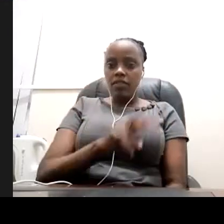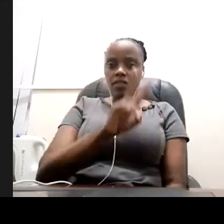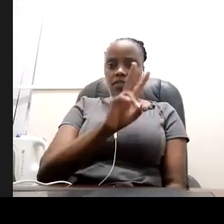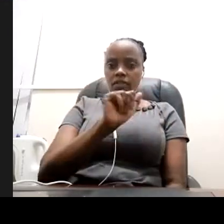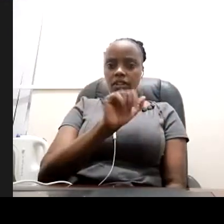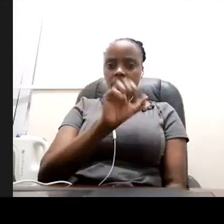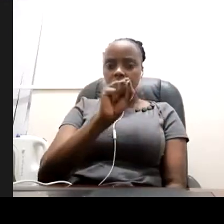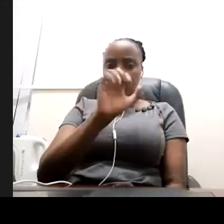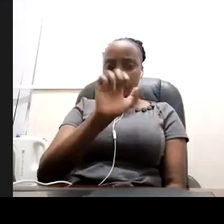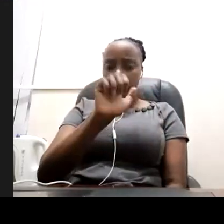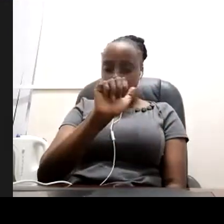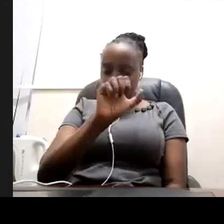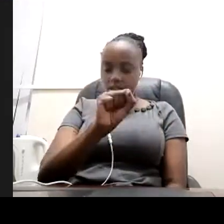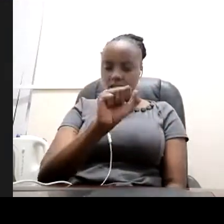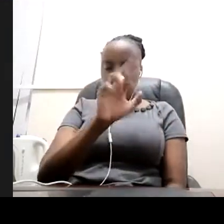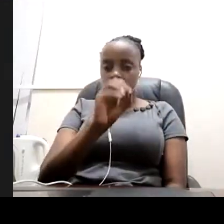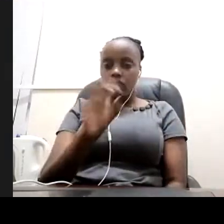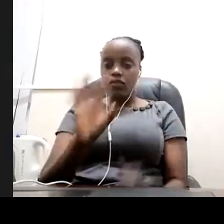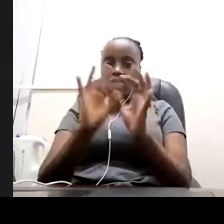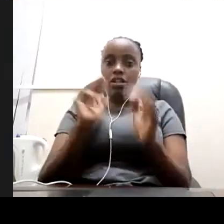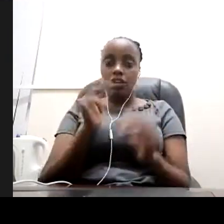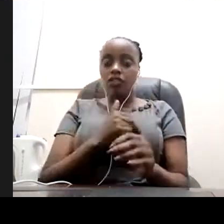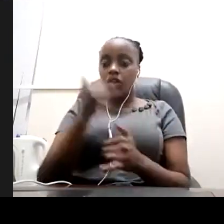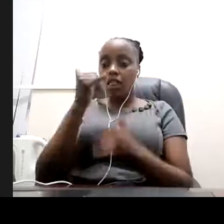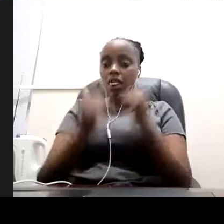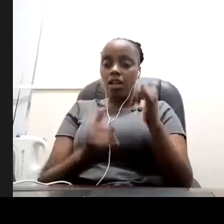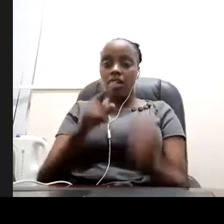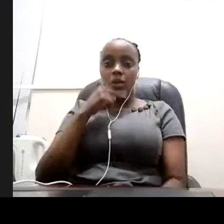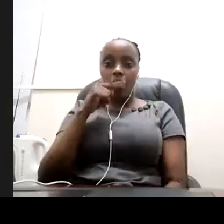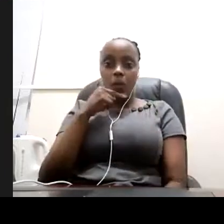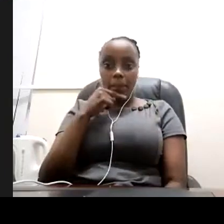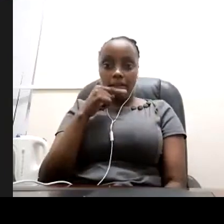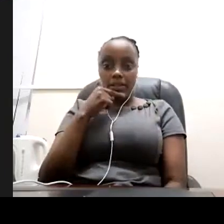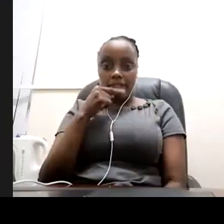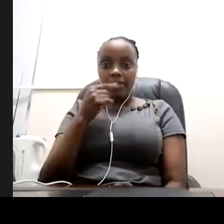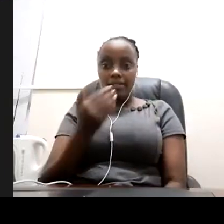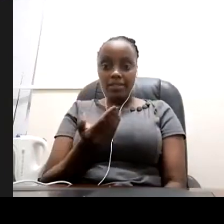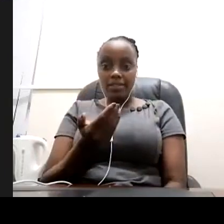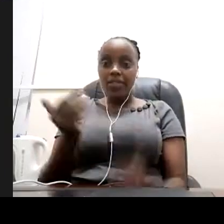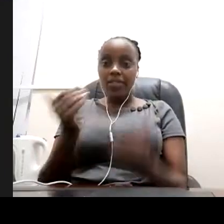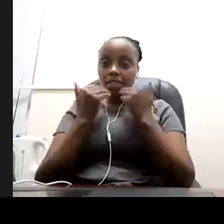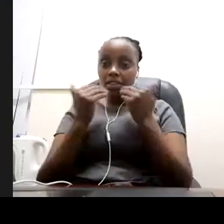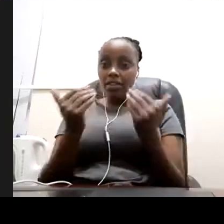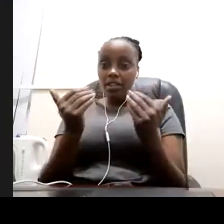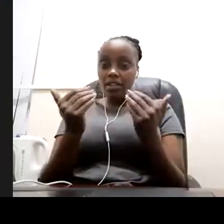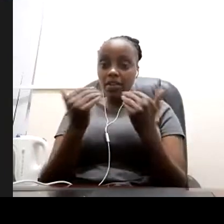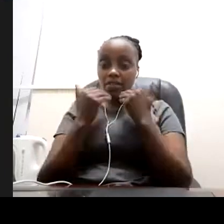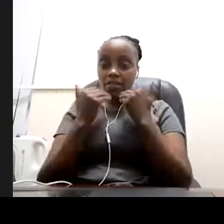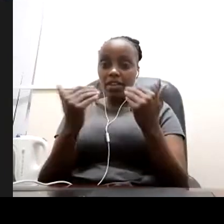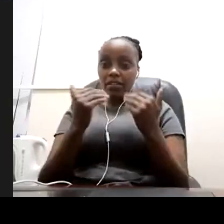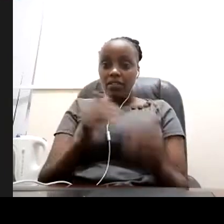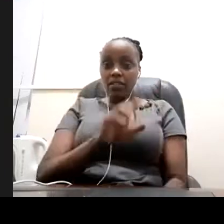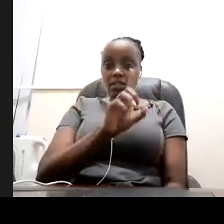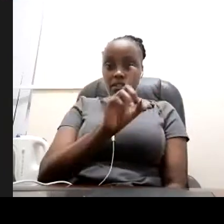us for closing remarks. Thank you, Danlami, for